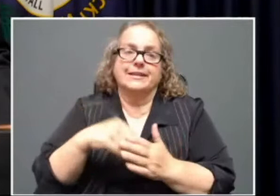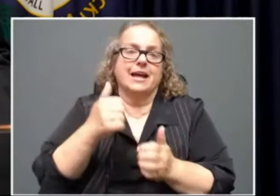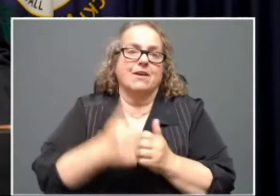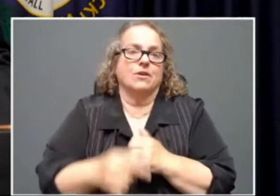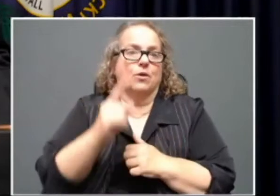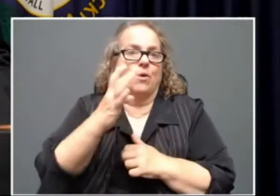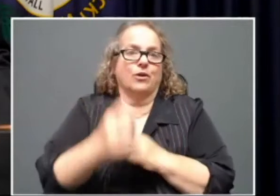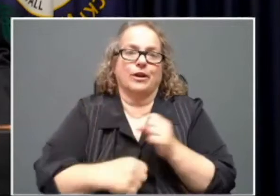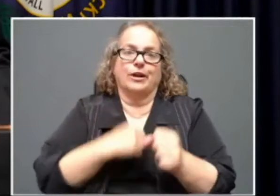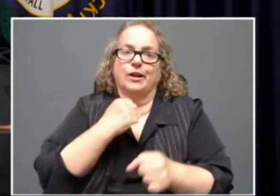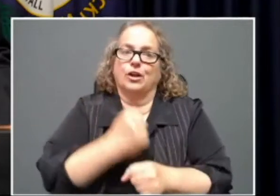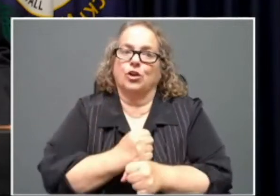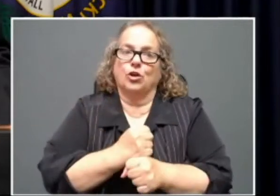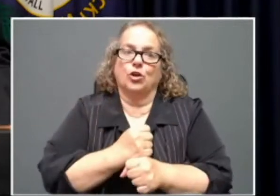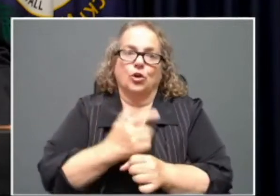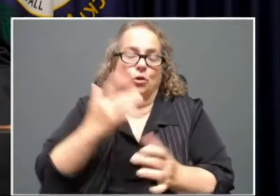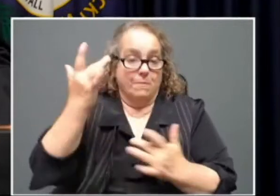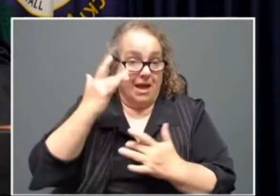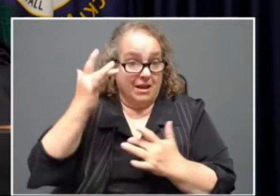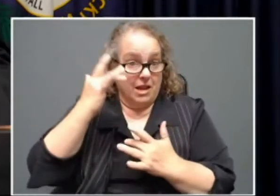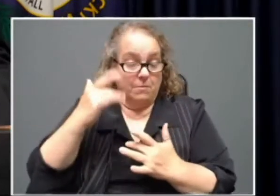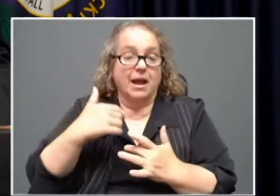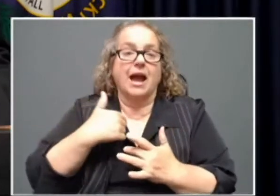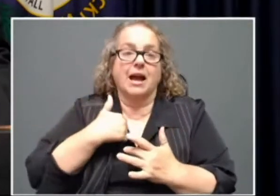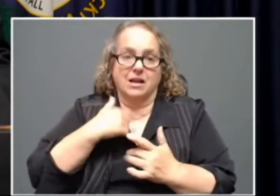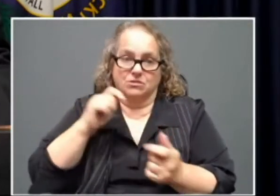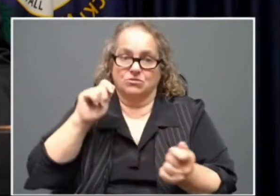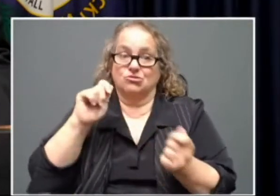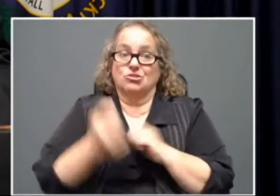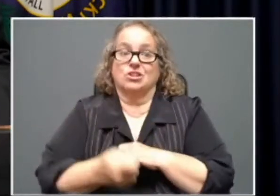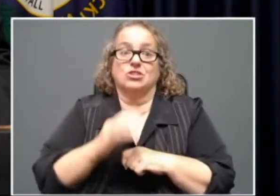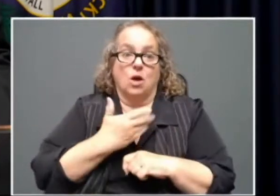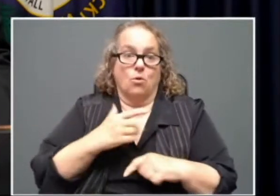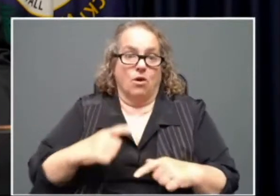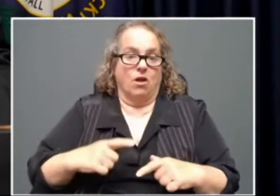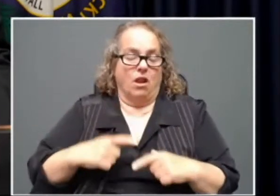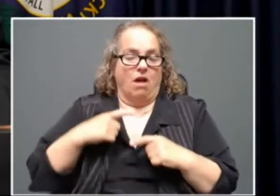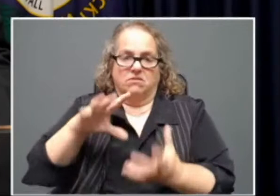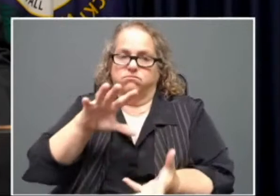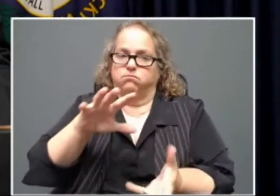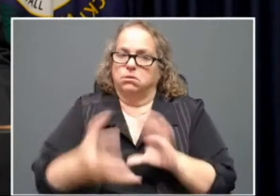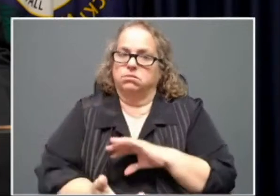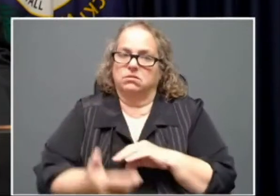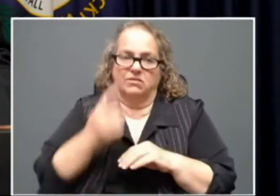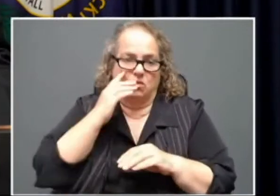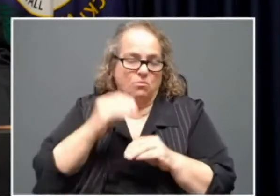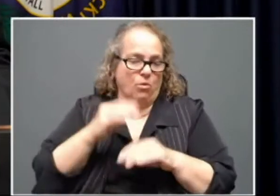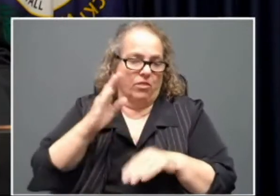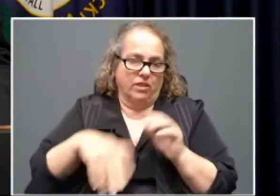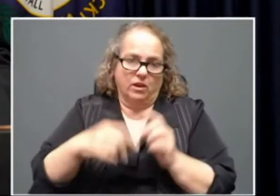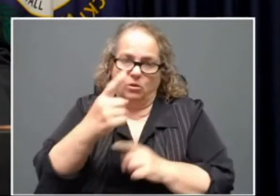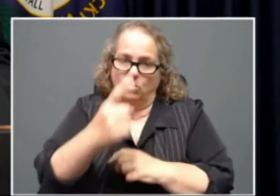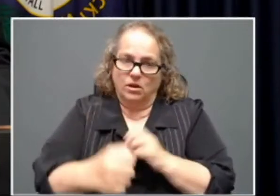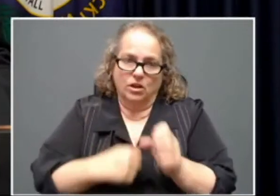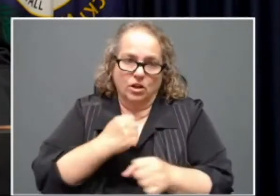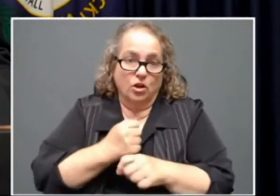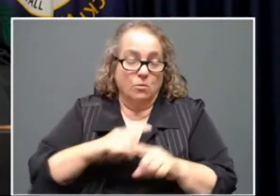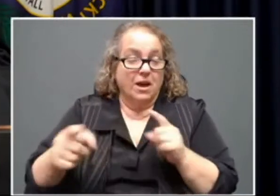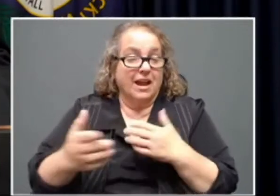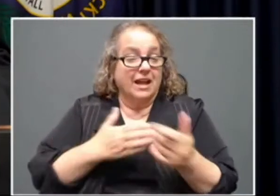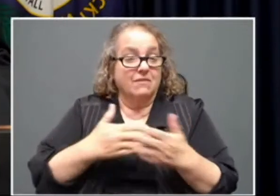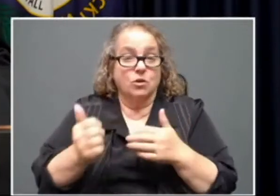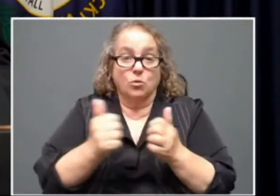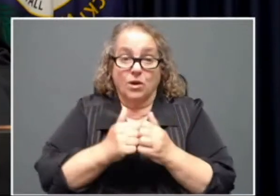has certainly turned much of our lives upside down for more than a year. But even with the damage from